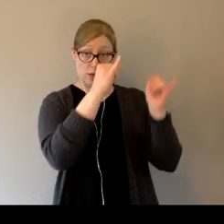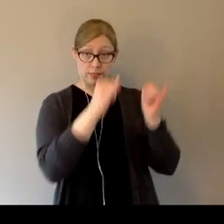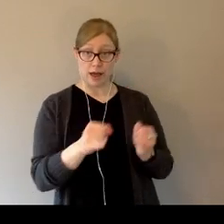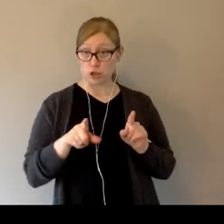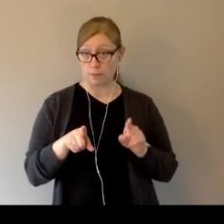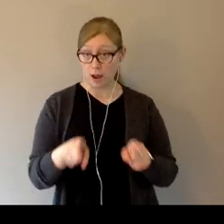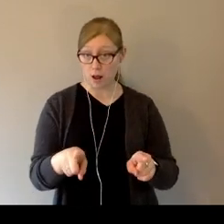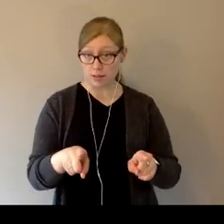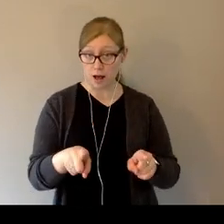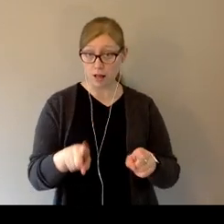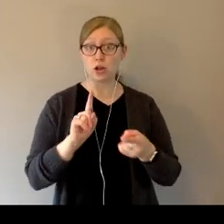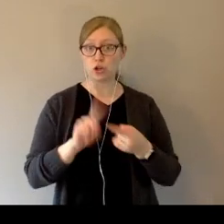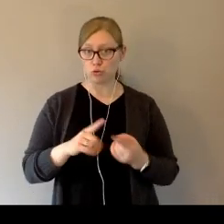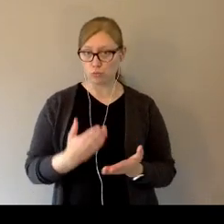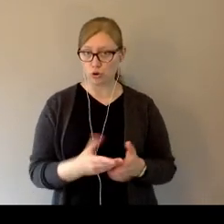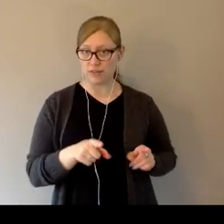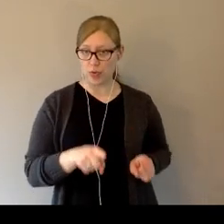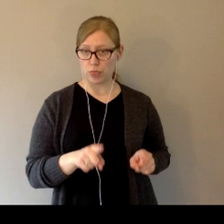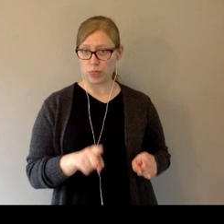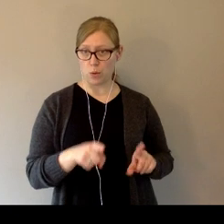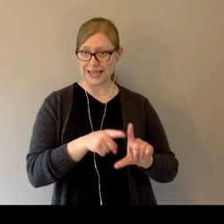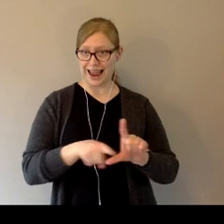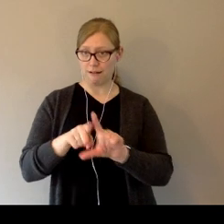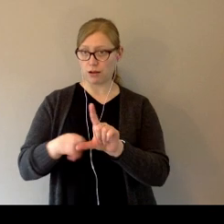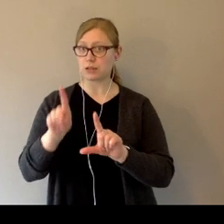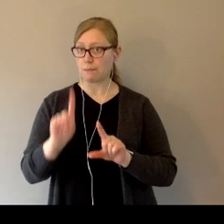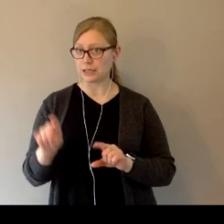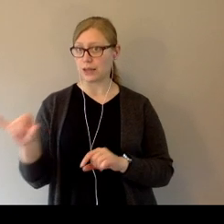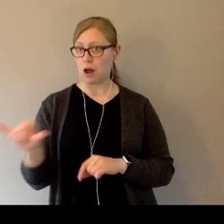of corresponding angles postulate